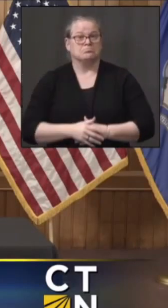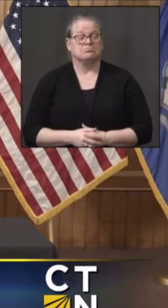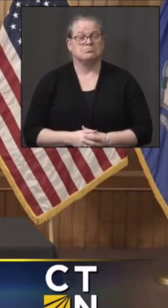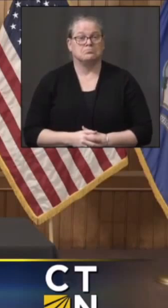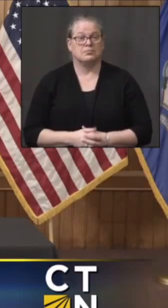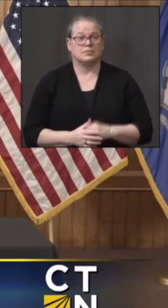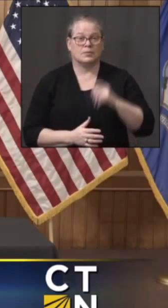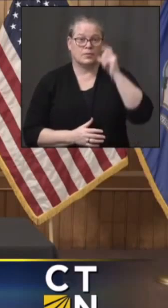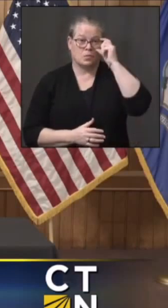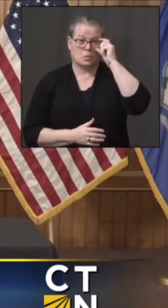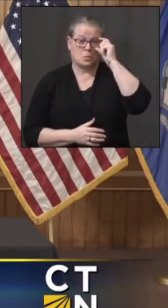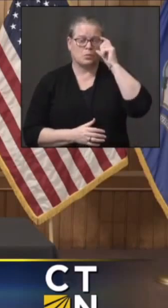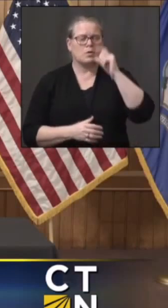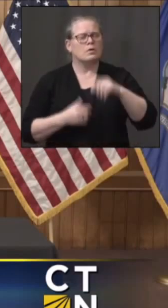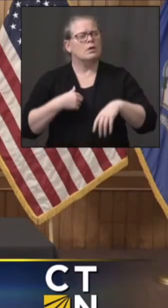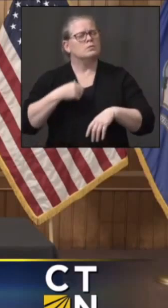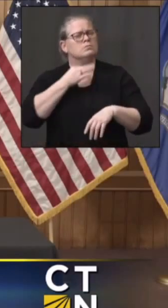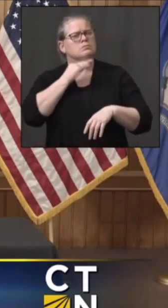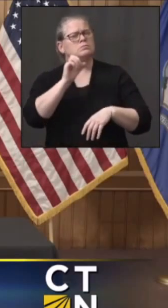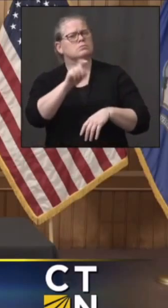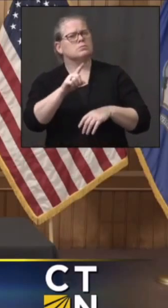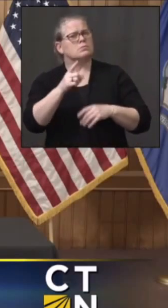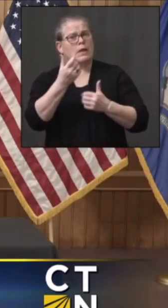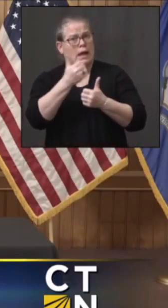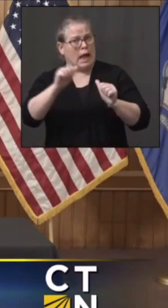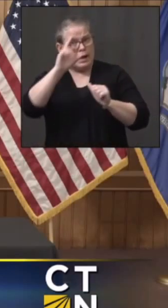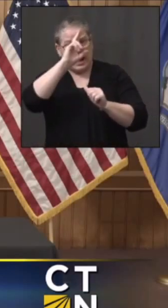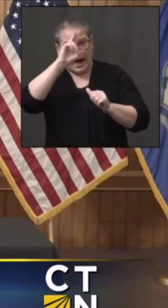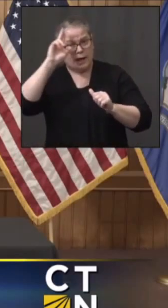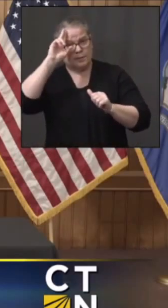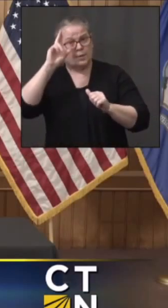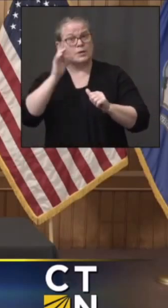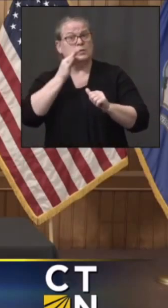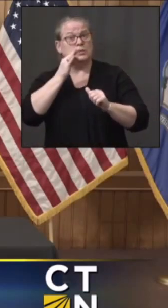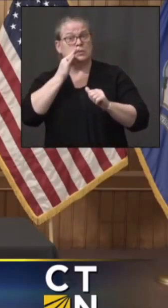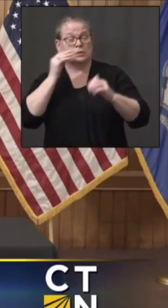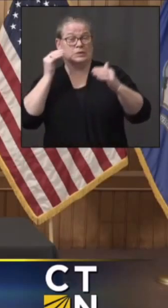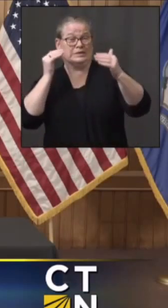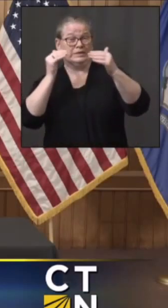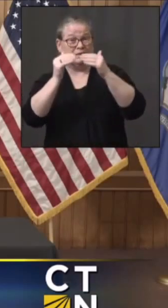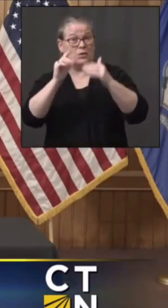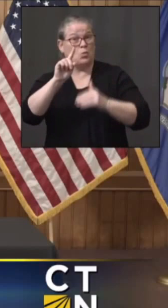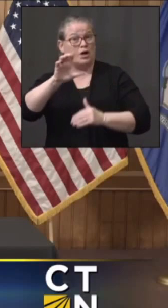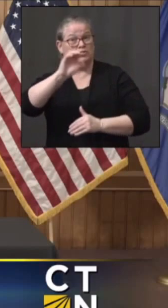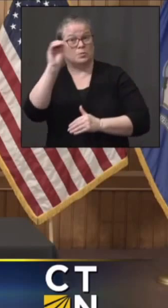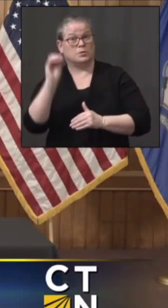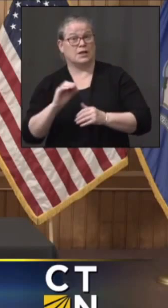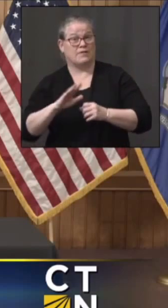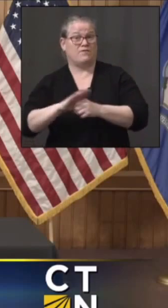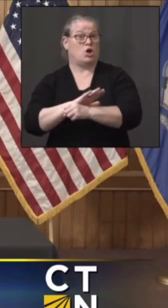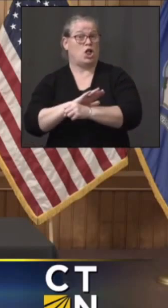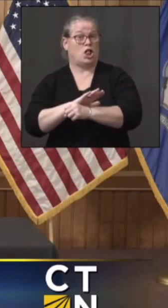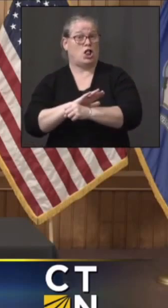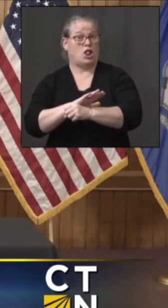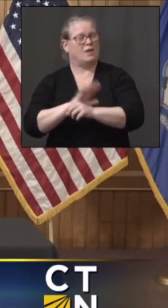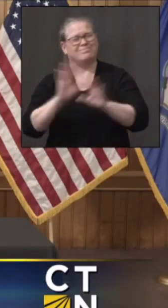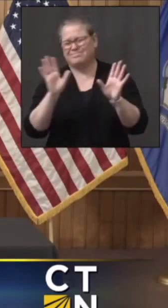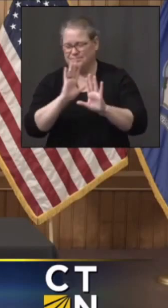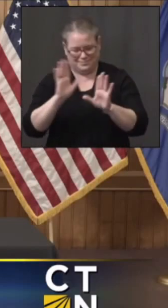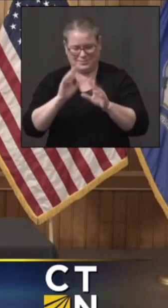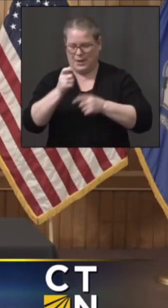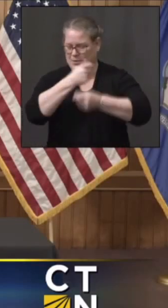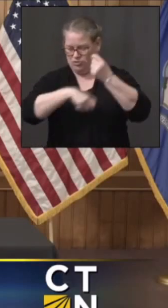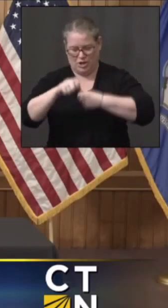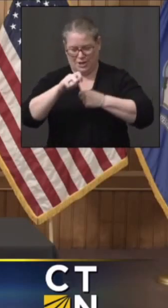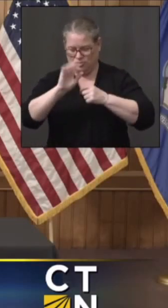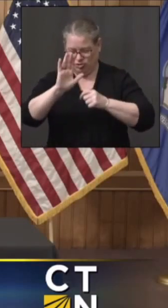Are there any hospitals that are approaching 100% on occupancy? Or let me phrase that another way. Can